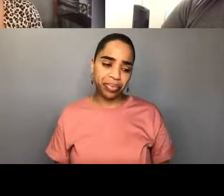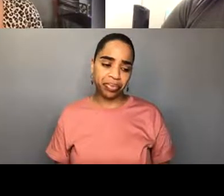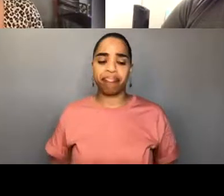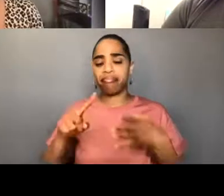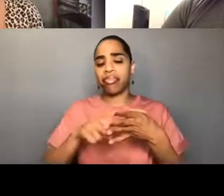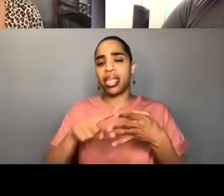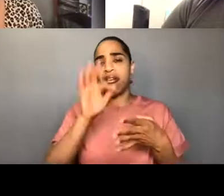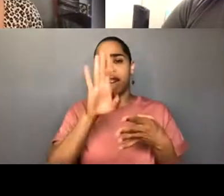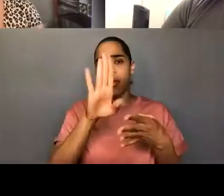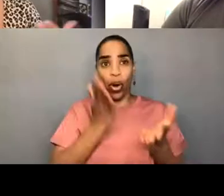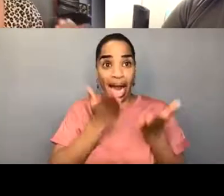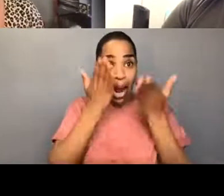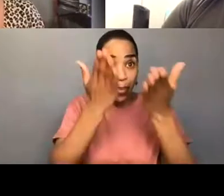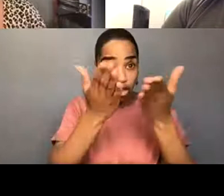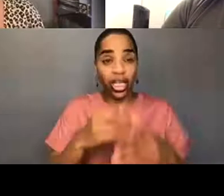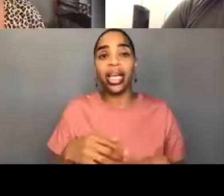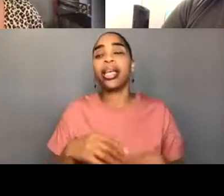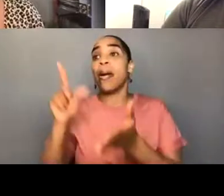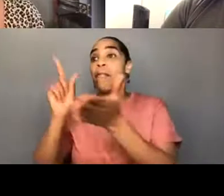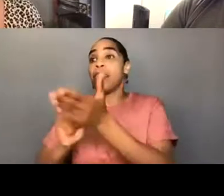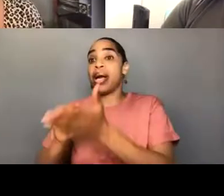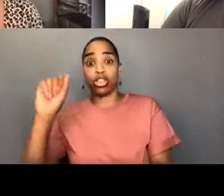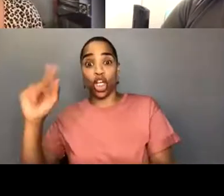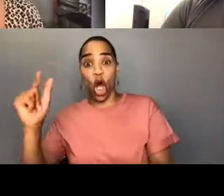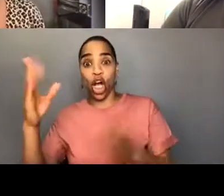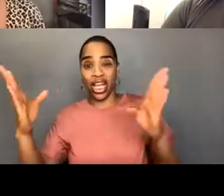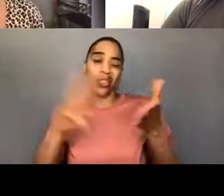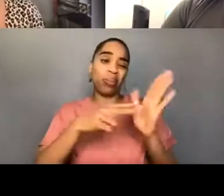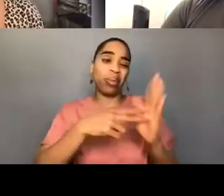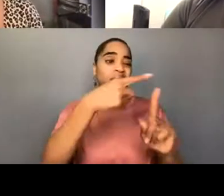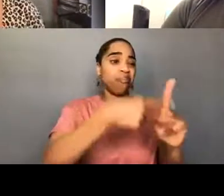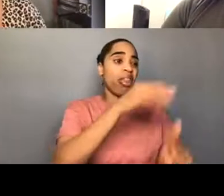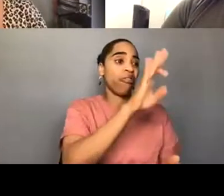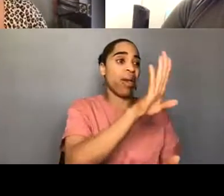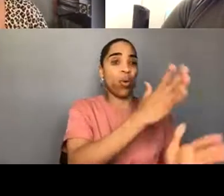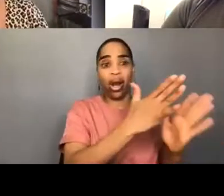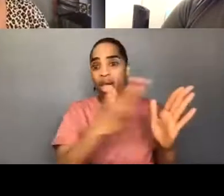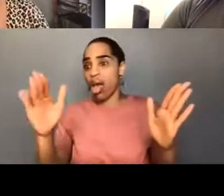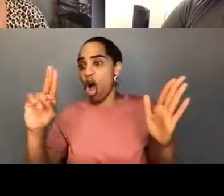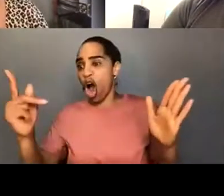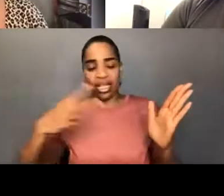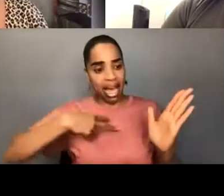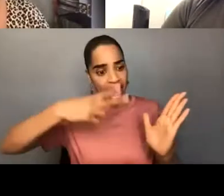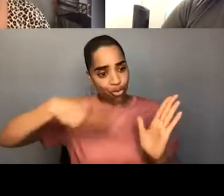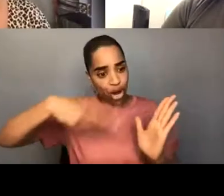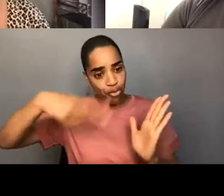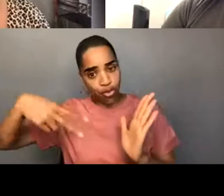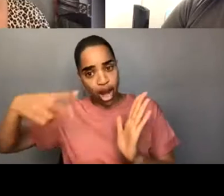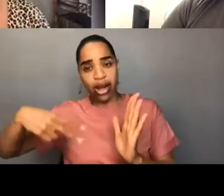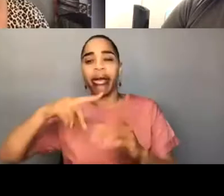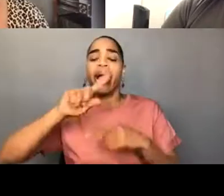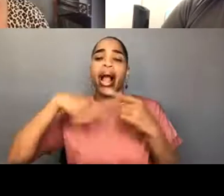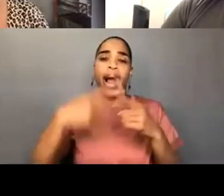it published in August, and spending every day for that entire period just reading about the barbarism,